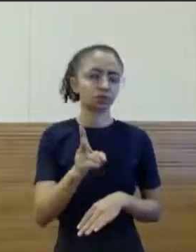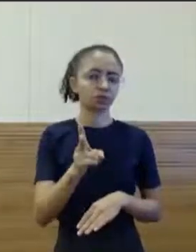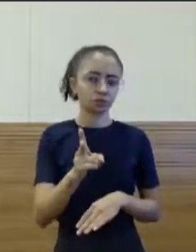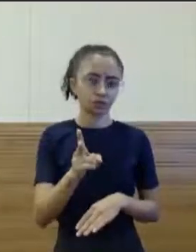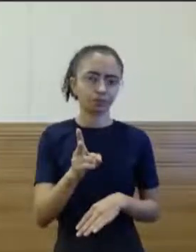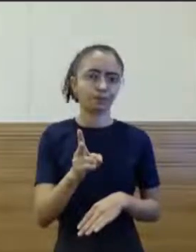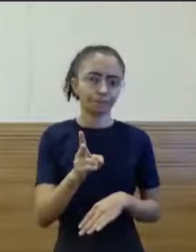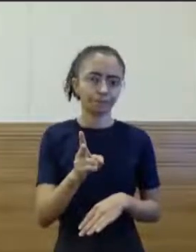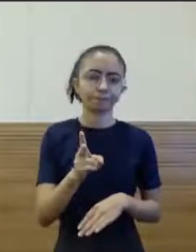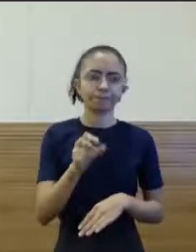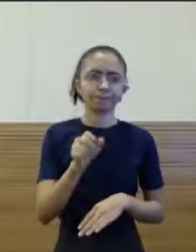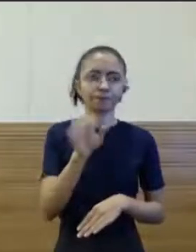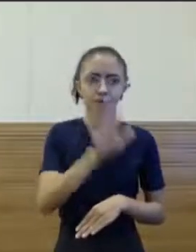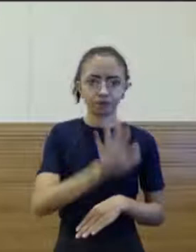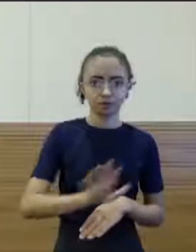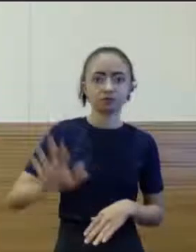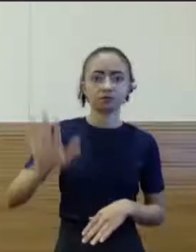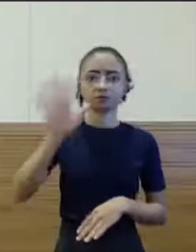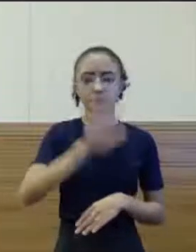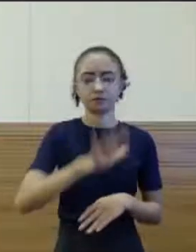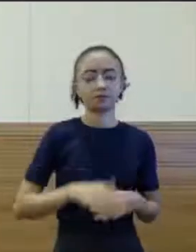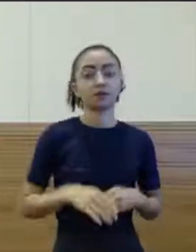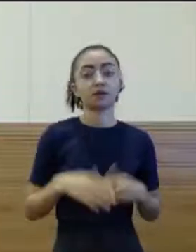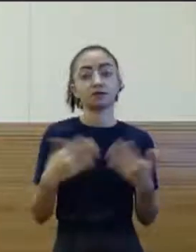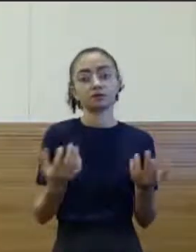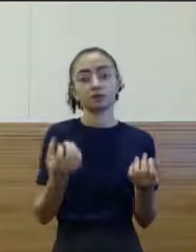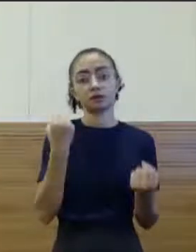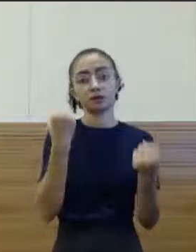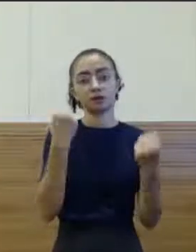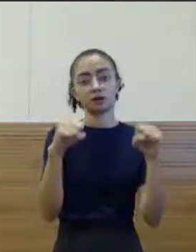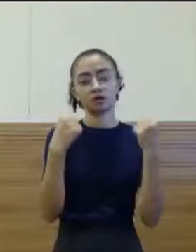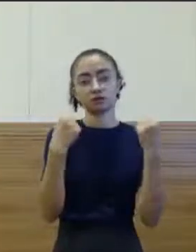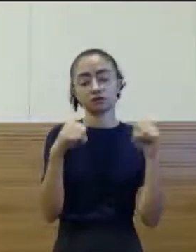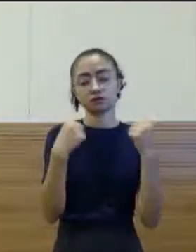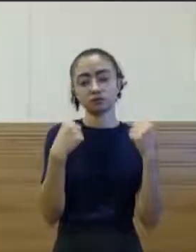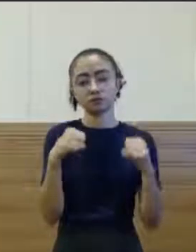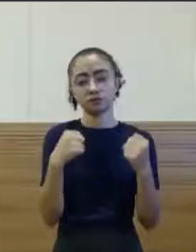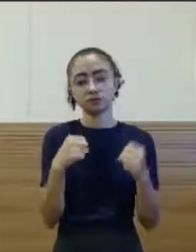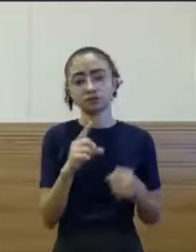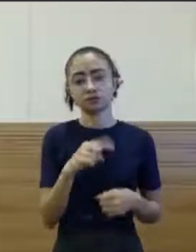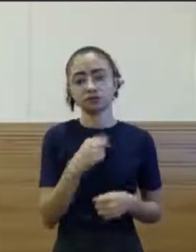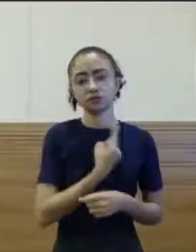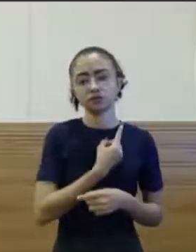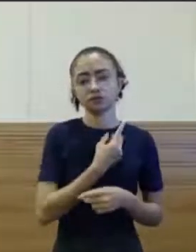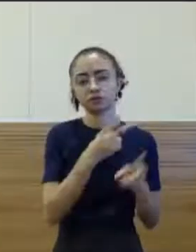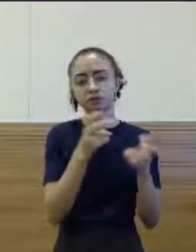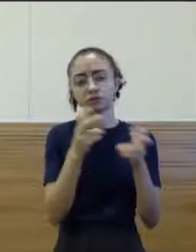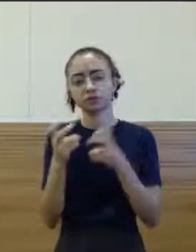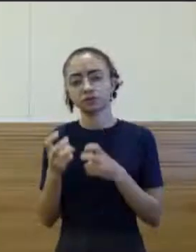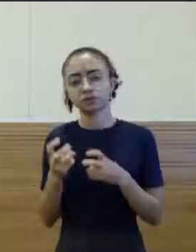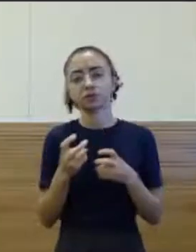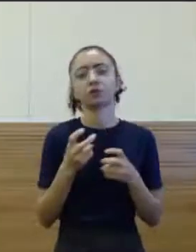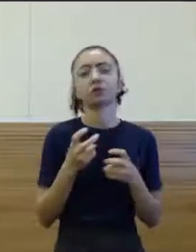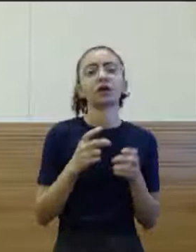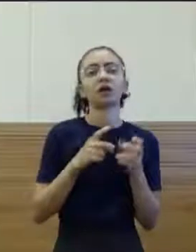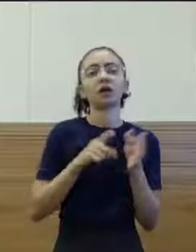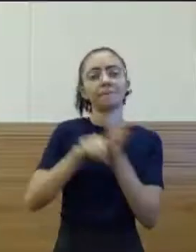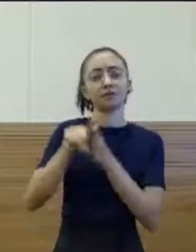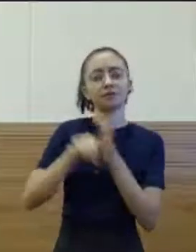breastfeeding, but it's still below the national level intended. In the national research of nutrition,